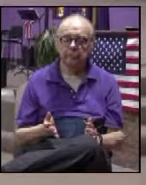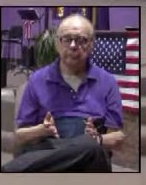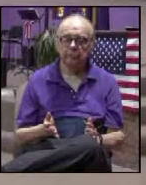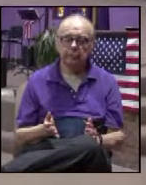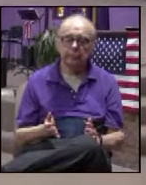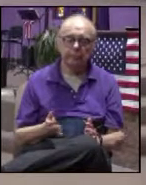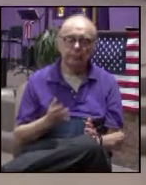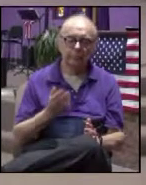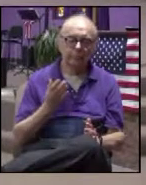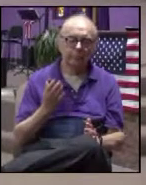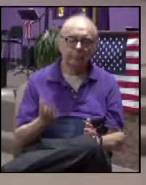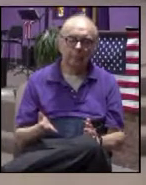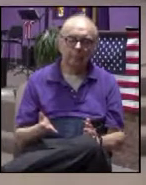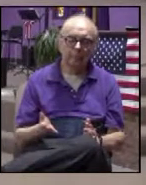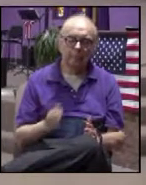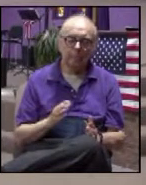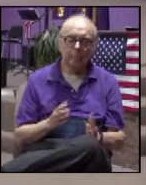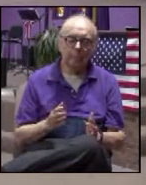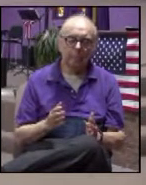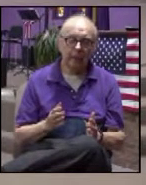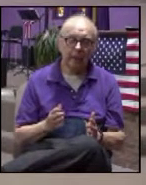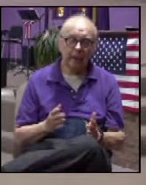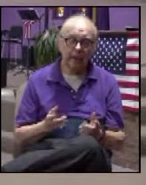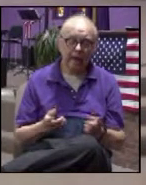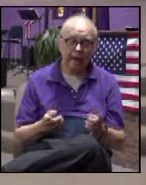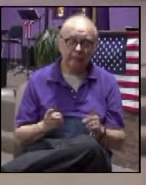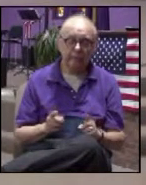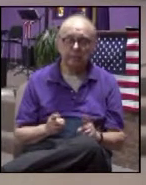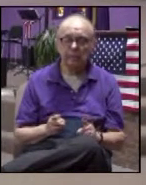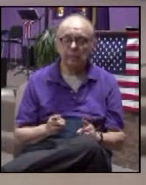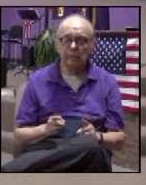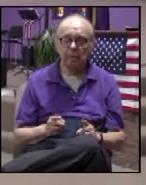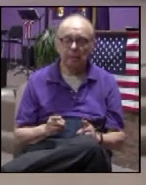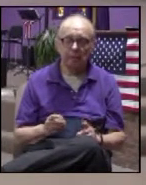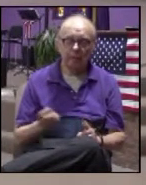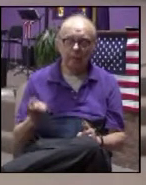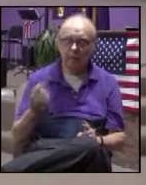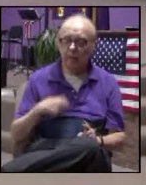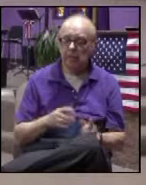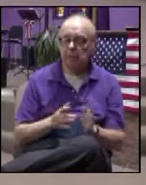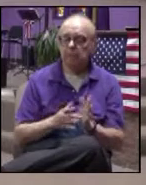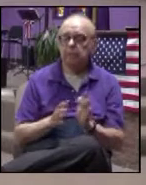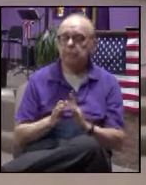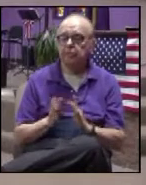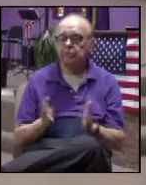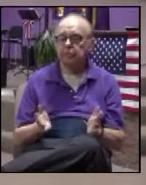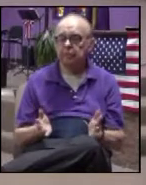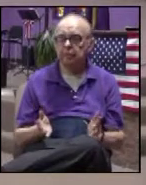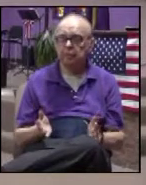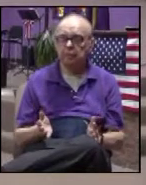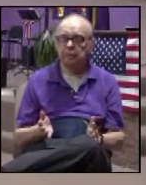here's where it comes into. Here comes Jesus,